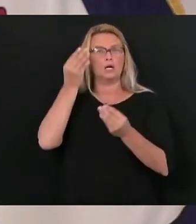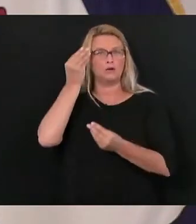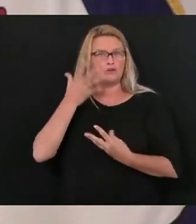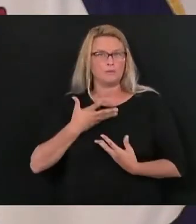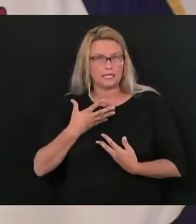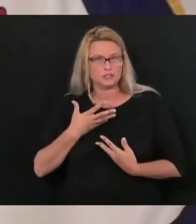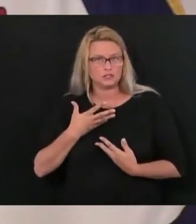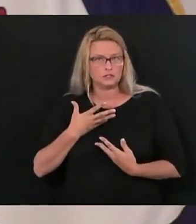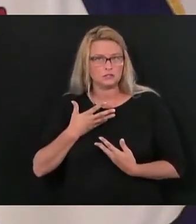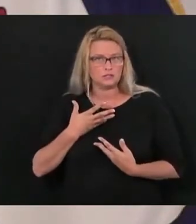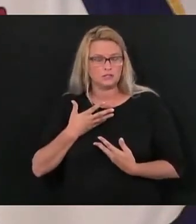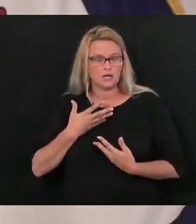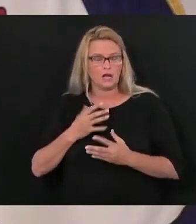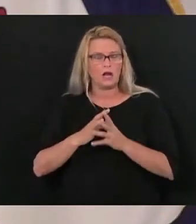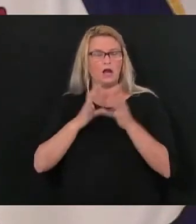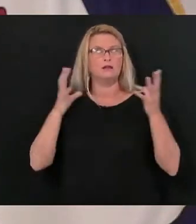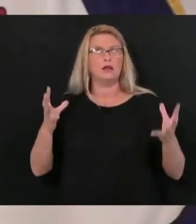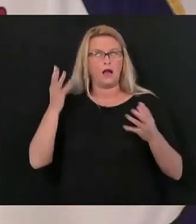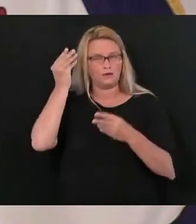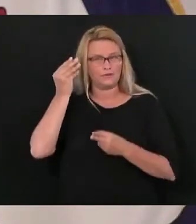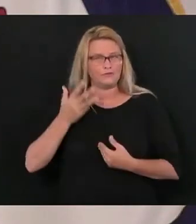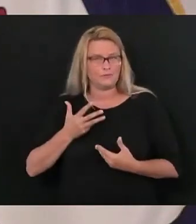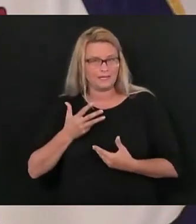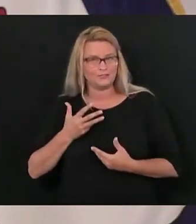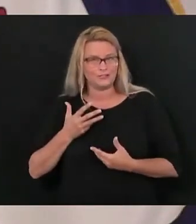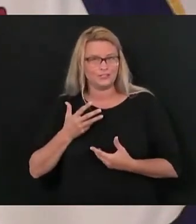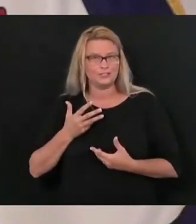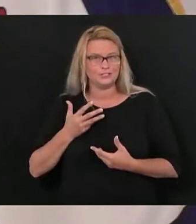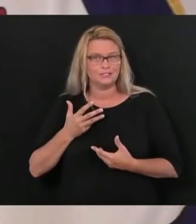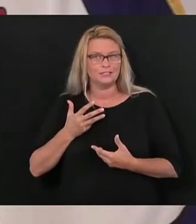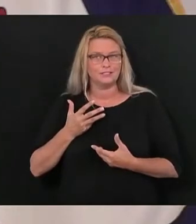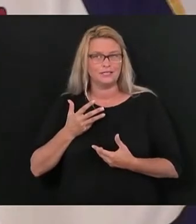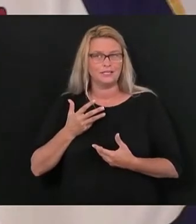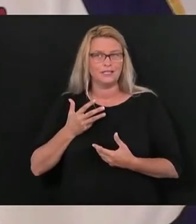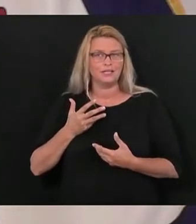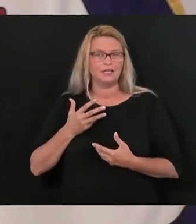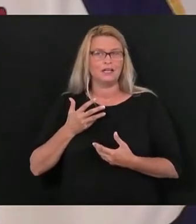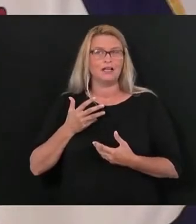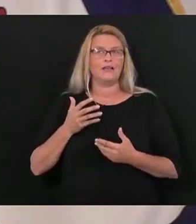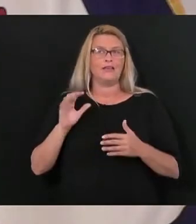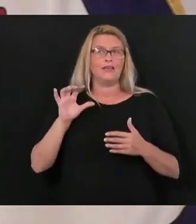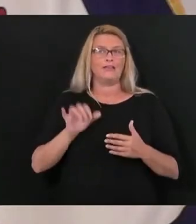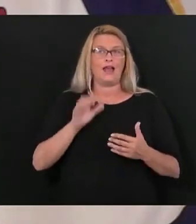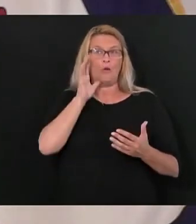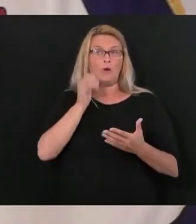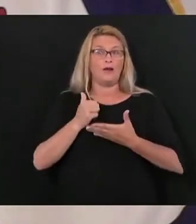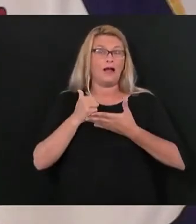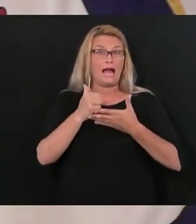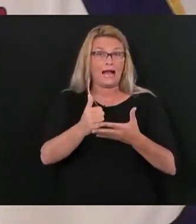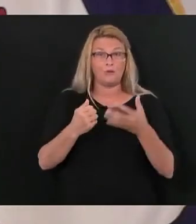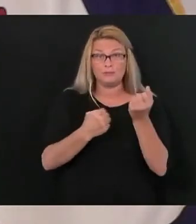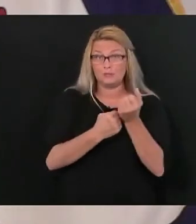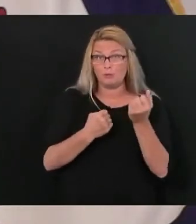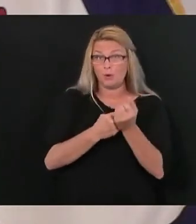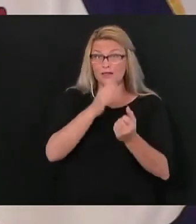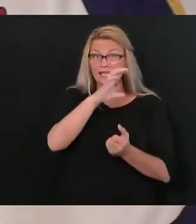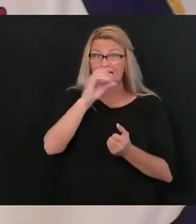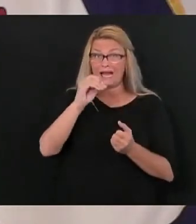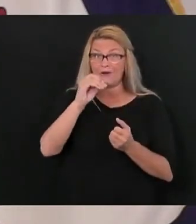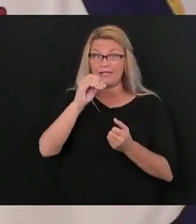give us a lot of information. It will give us information that will aid those counties to get them out of the